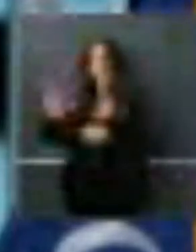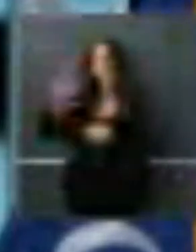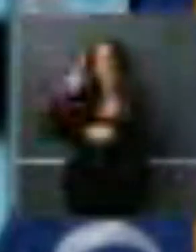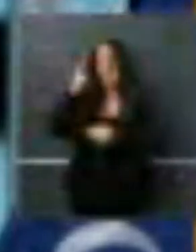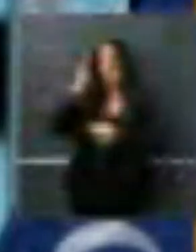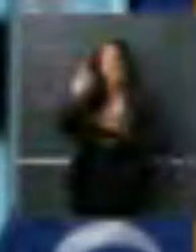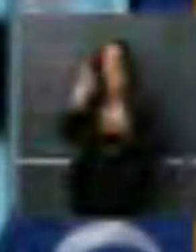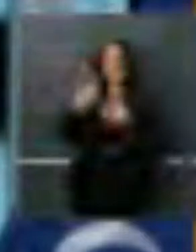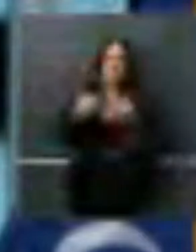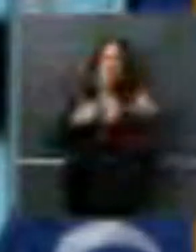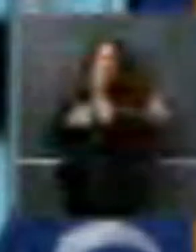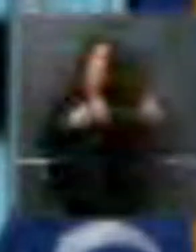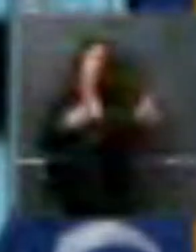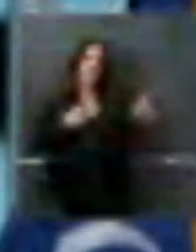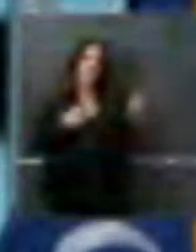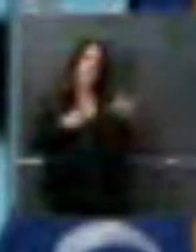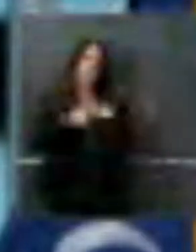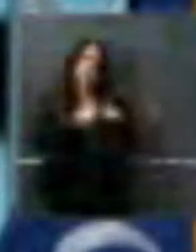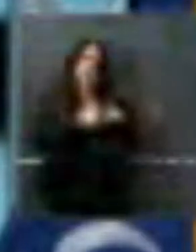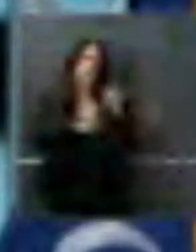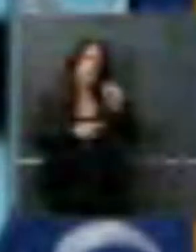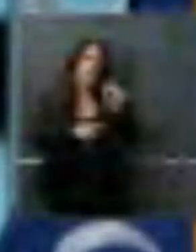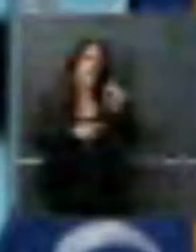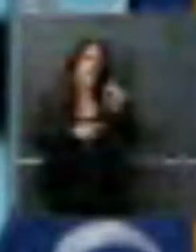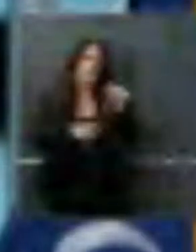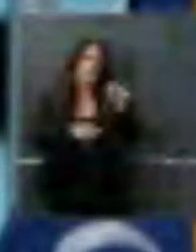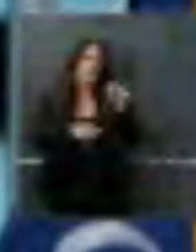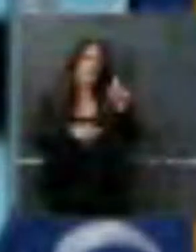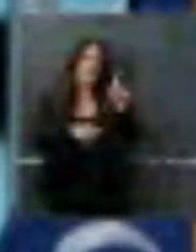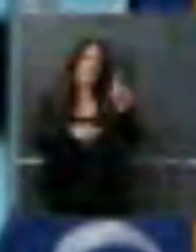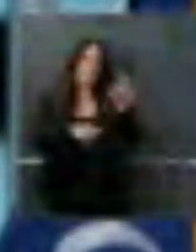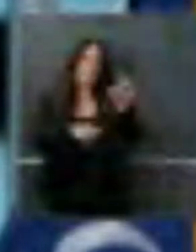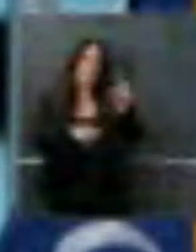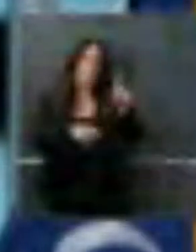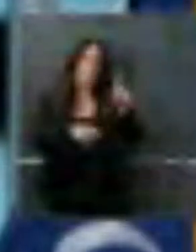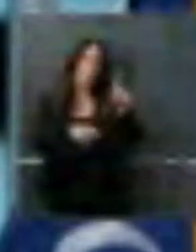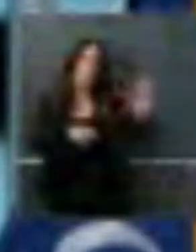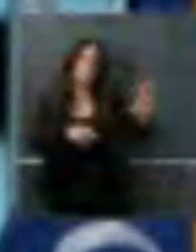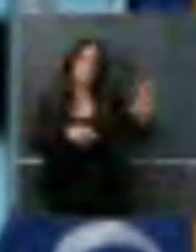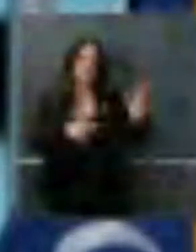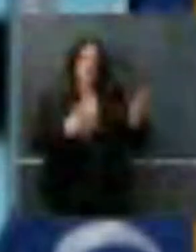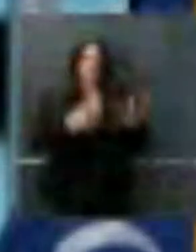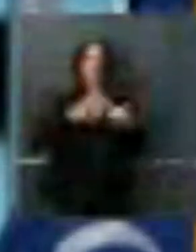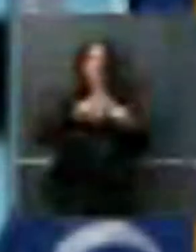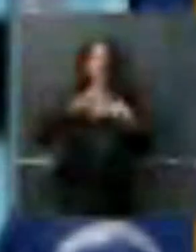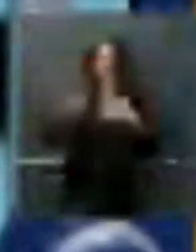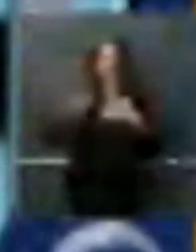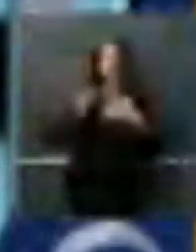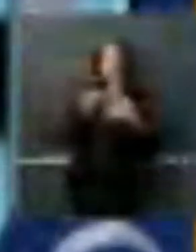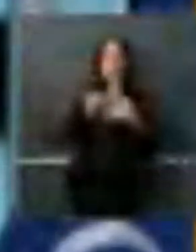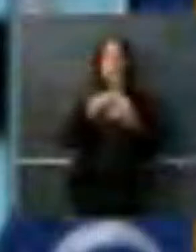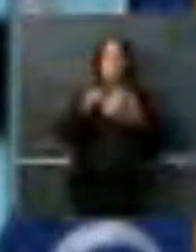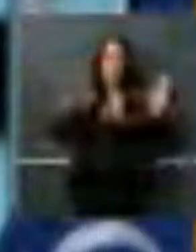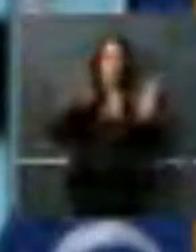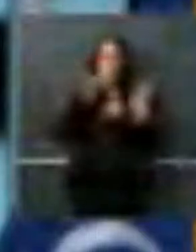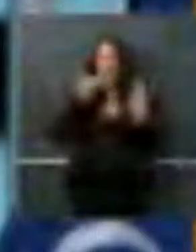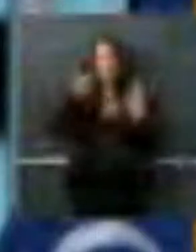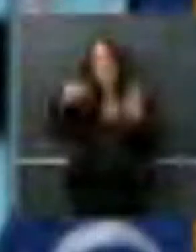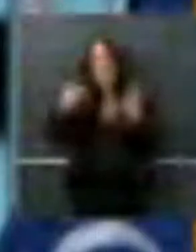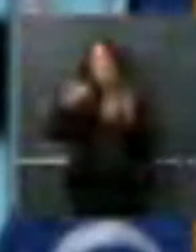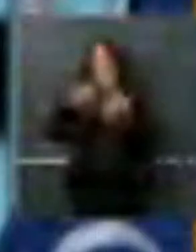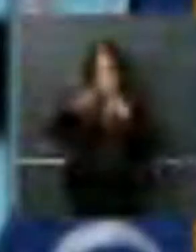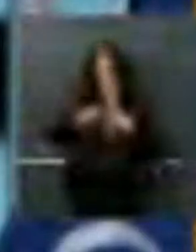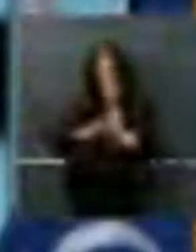broader testing ecosystem, not just diagnostic tests, but also antibody tests, and also the